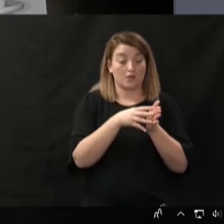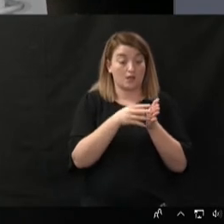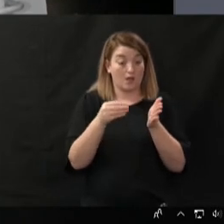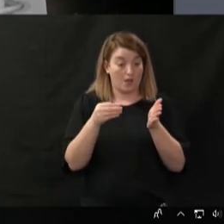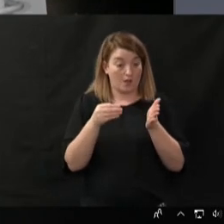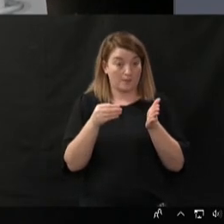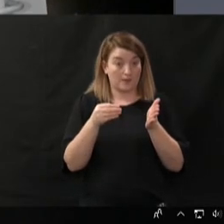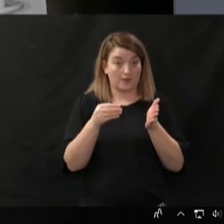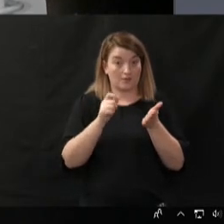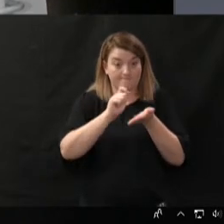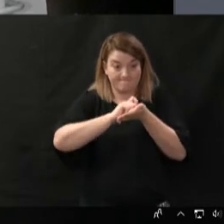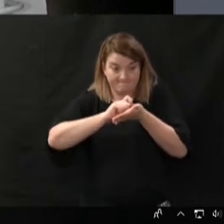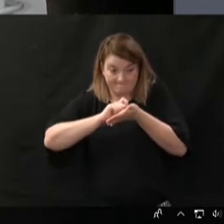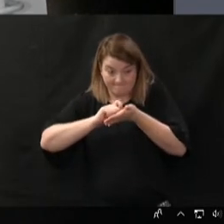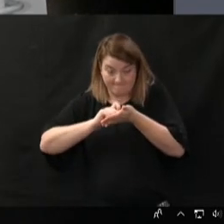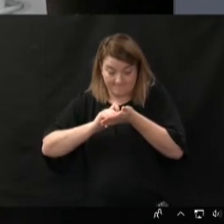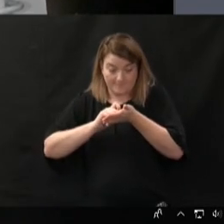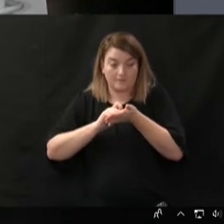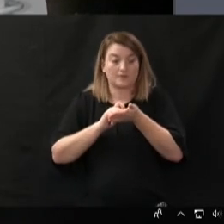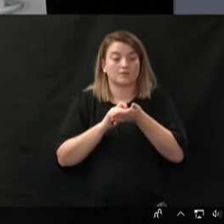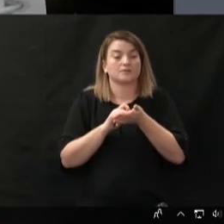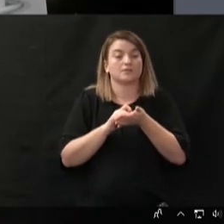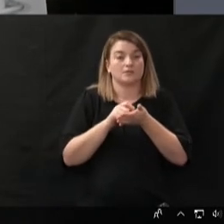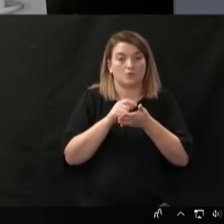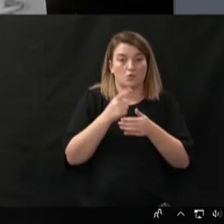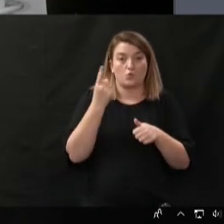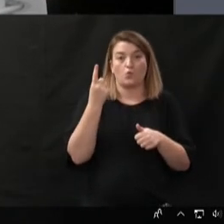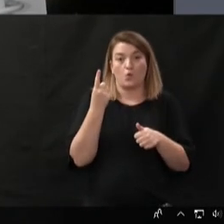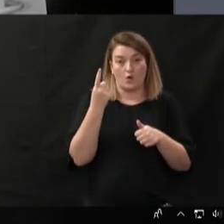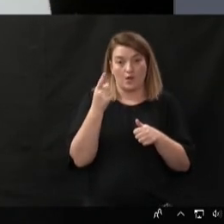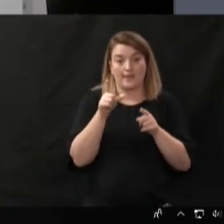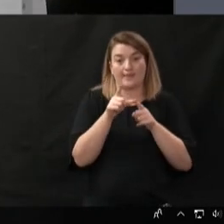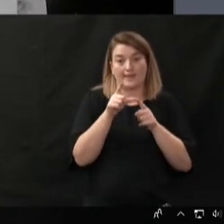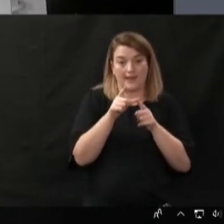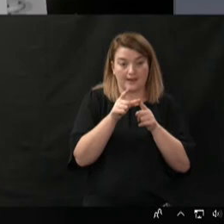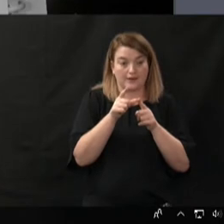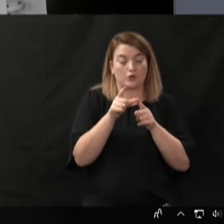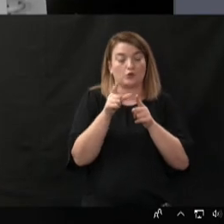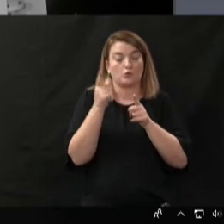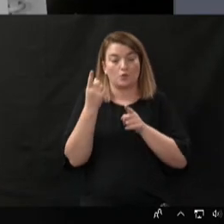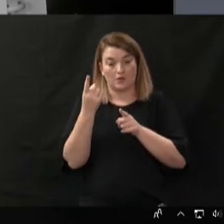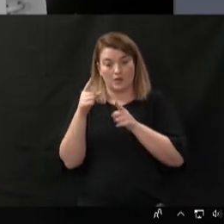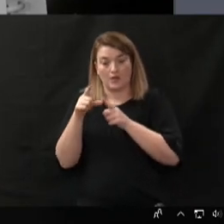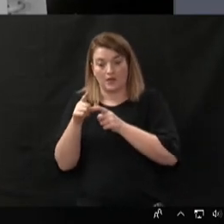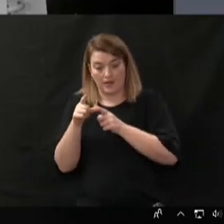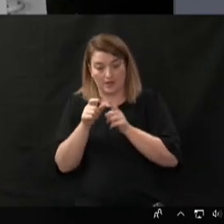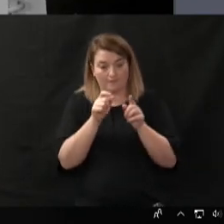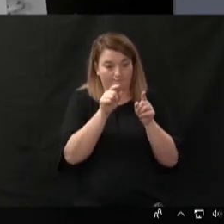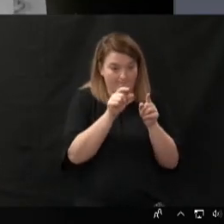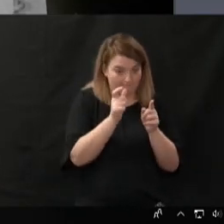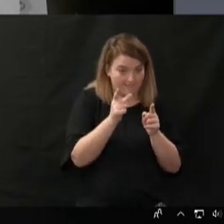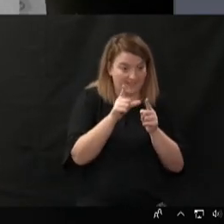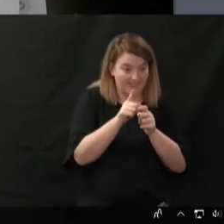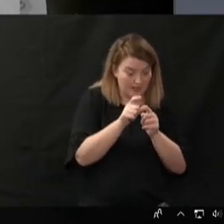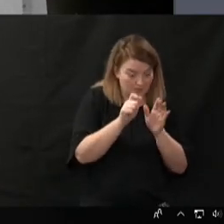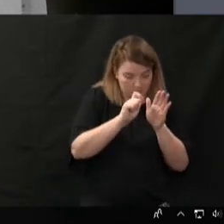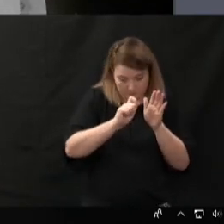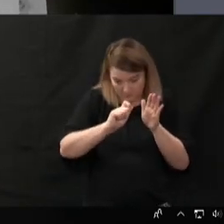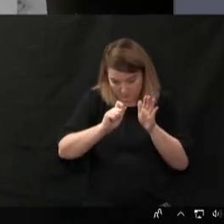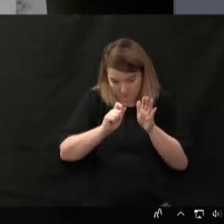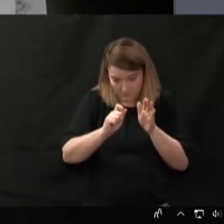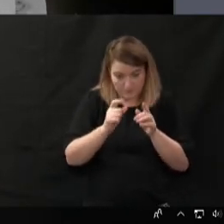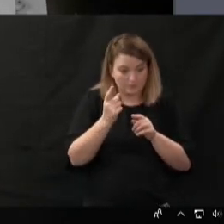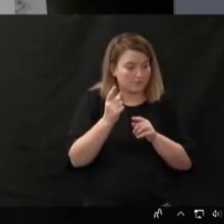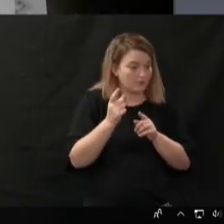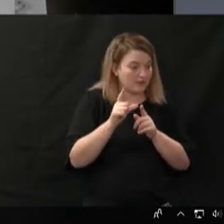of it each time they look up at it. So in a word like were, if they're doing it 1 letter at a time, they're looking at that word